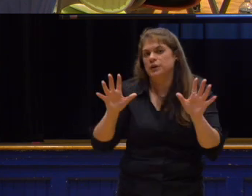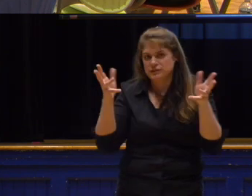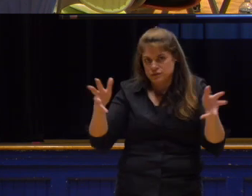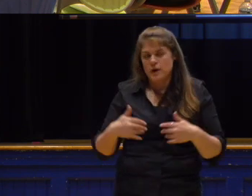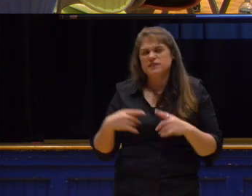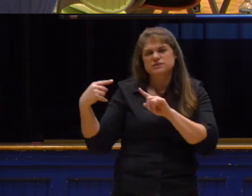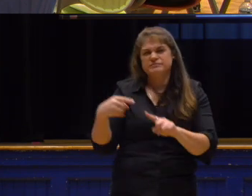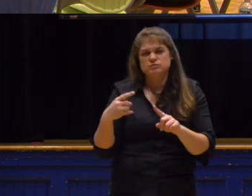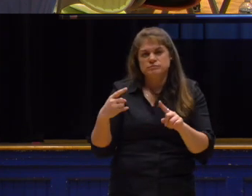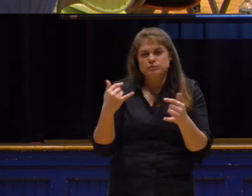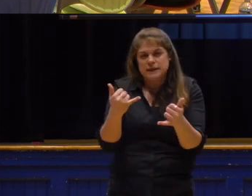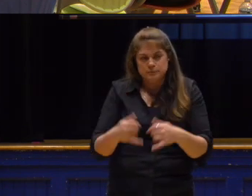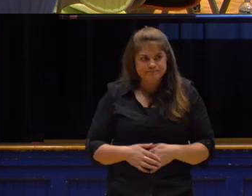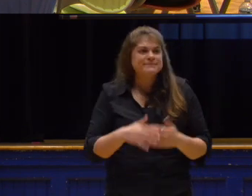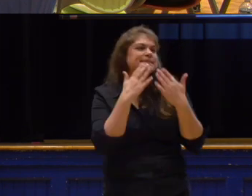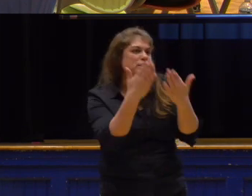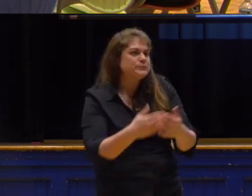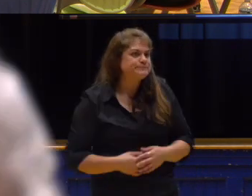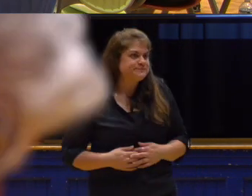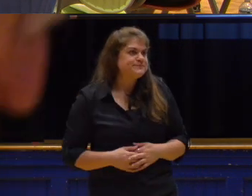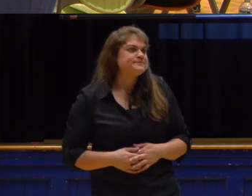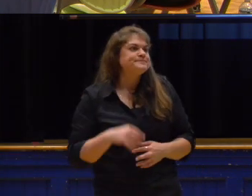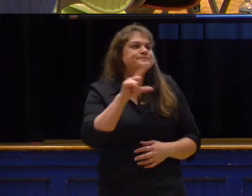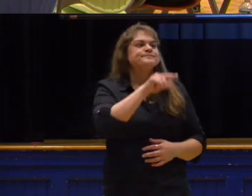point. Yep, thank you. available or not, but